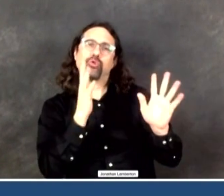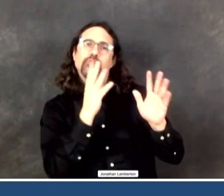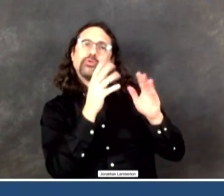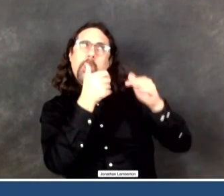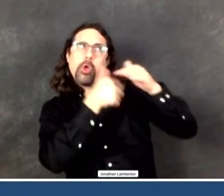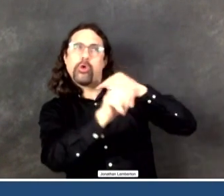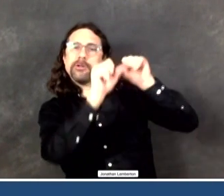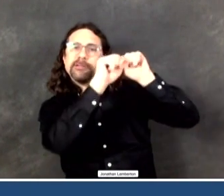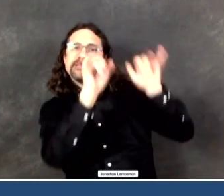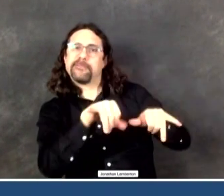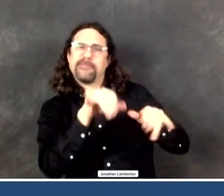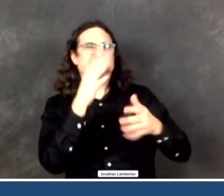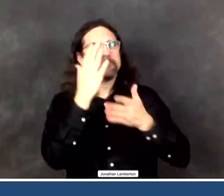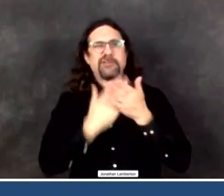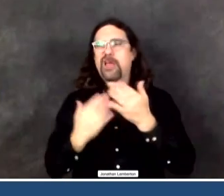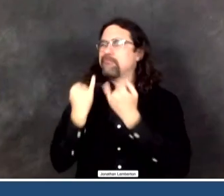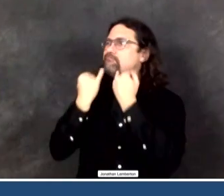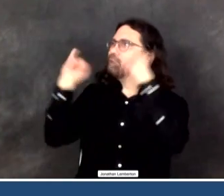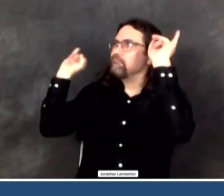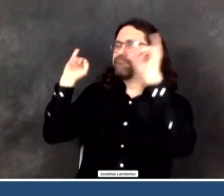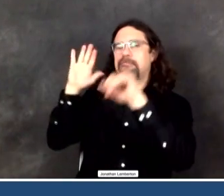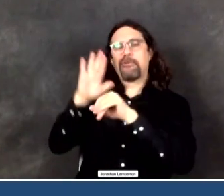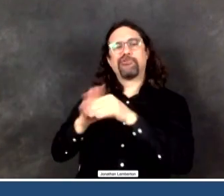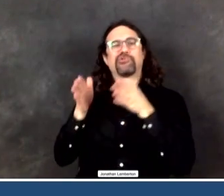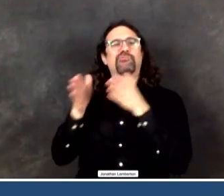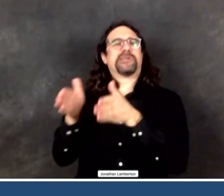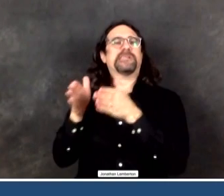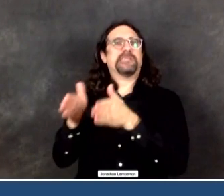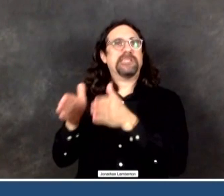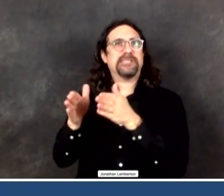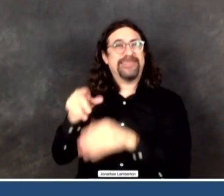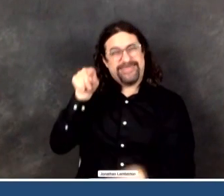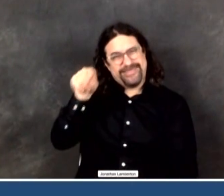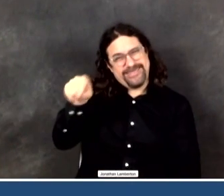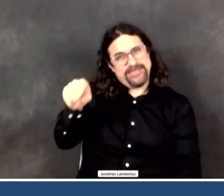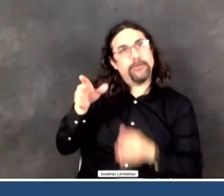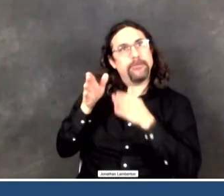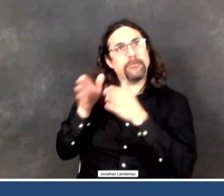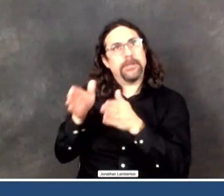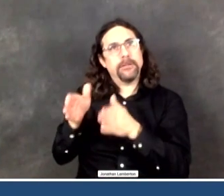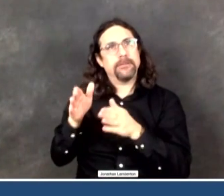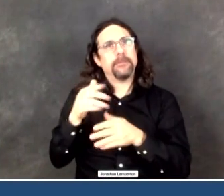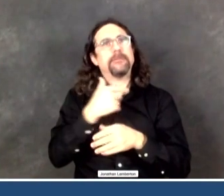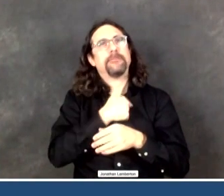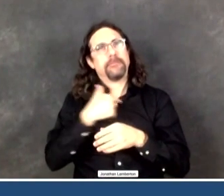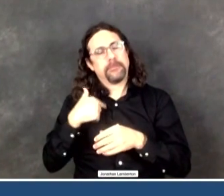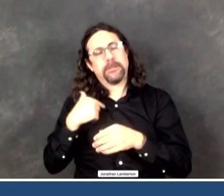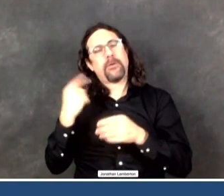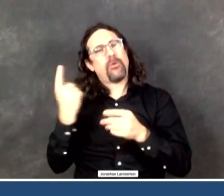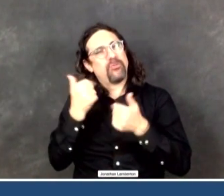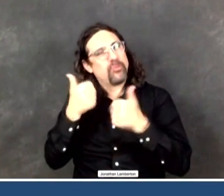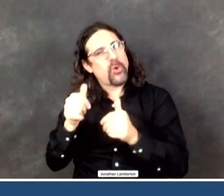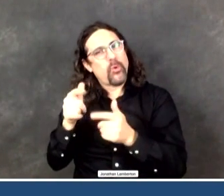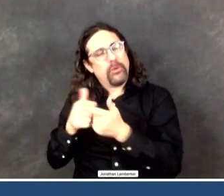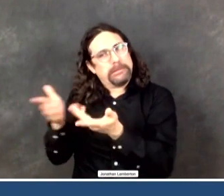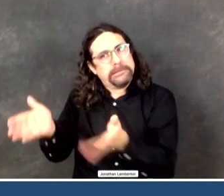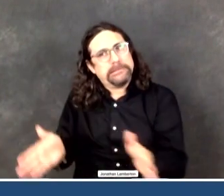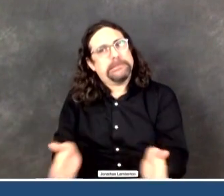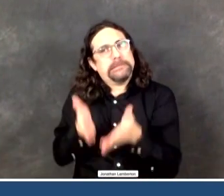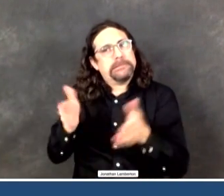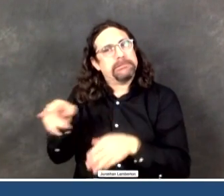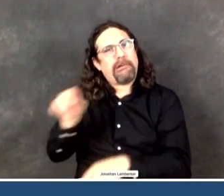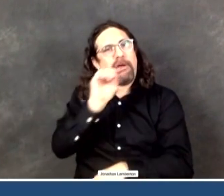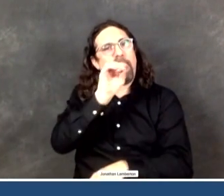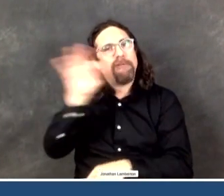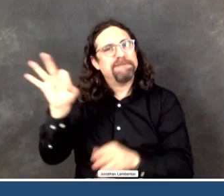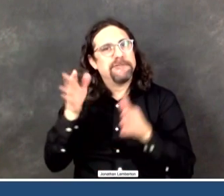230 new safe haven beds and low barrier beds. These are the kinds of beds and facilities that help